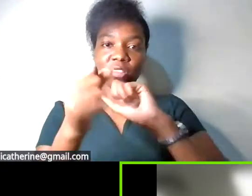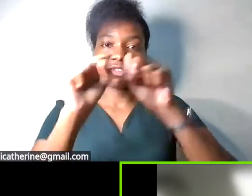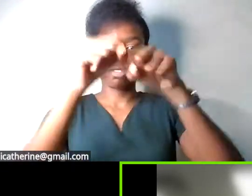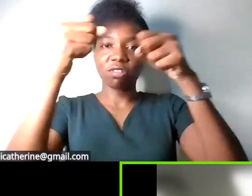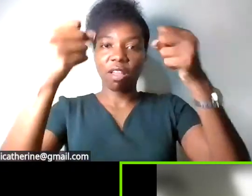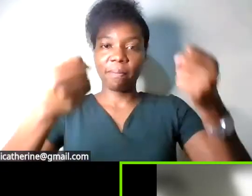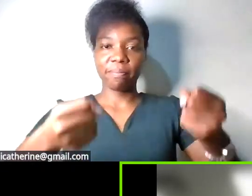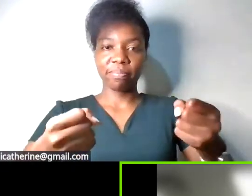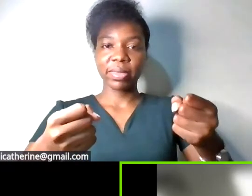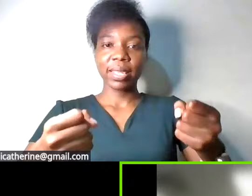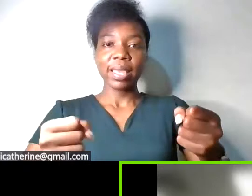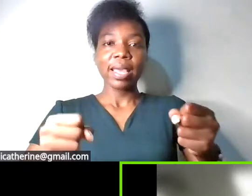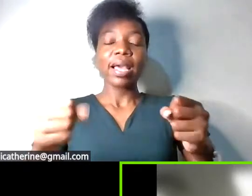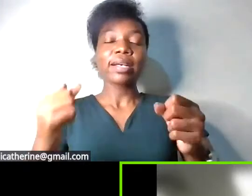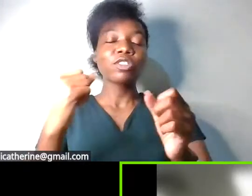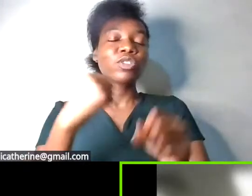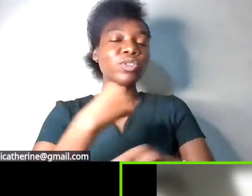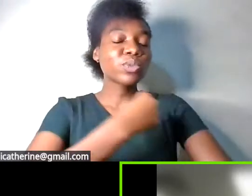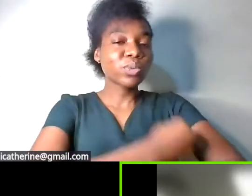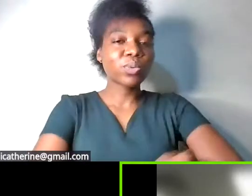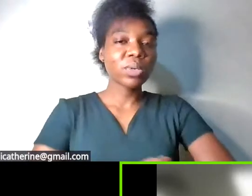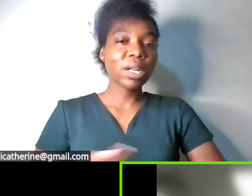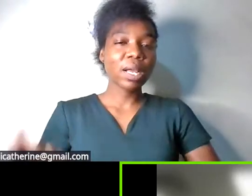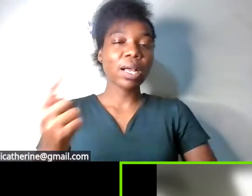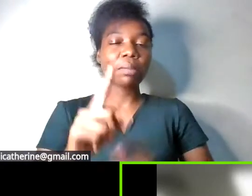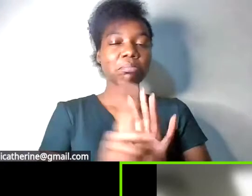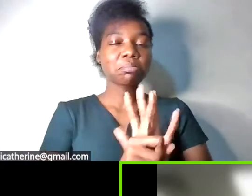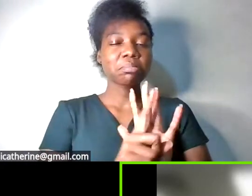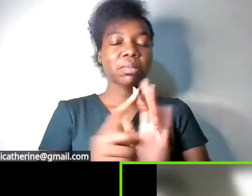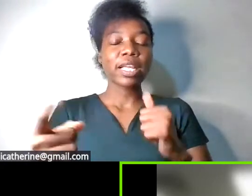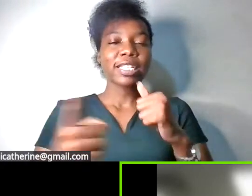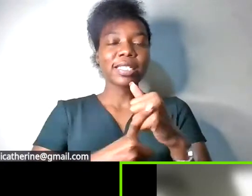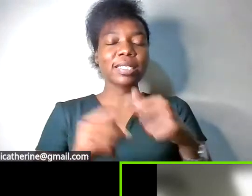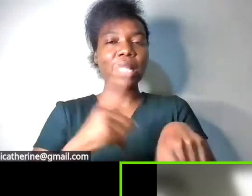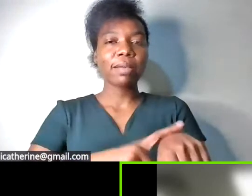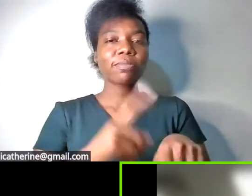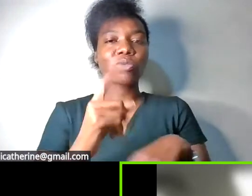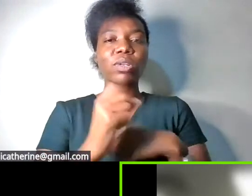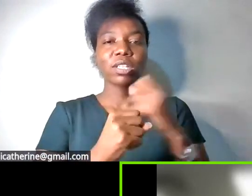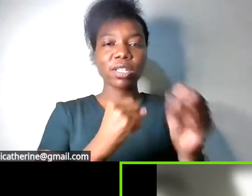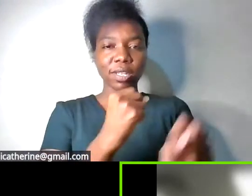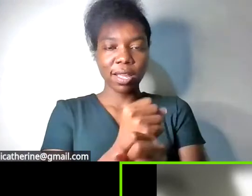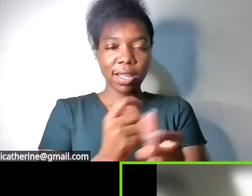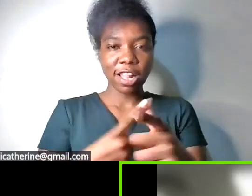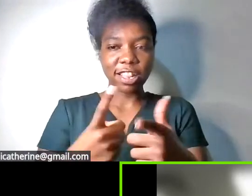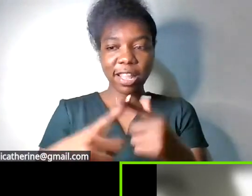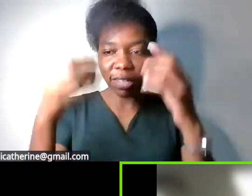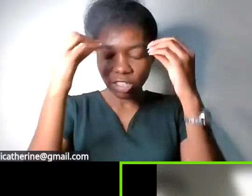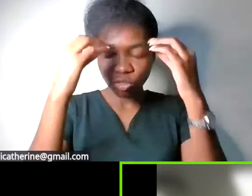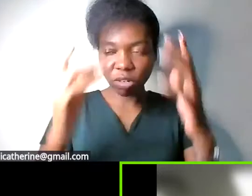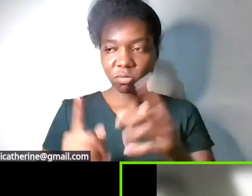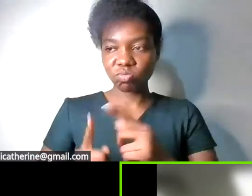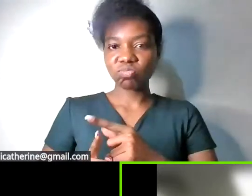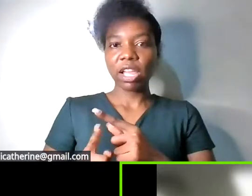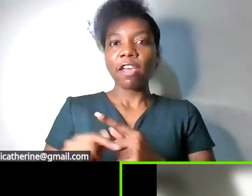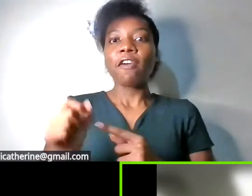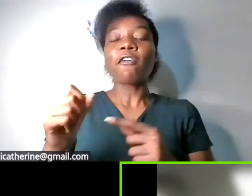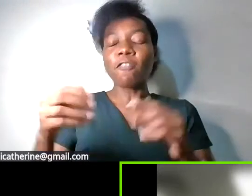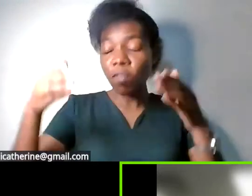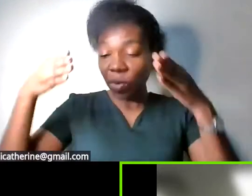each semester is only 2 months long. The students actually get to focus in on their studies for those